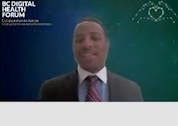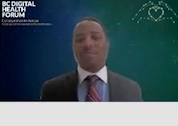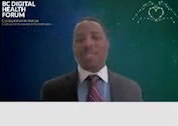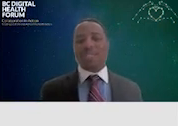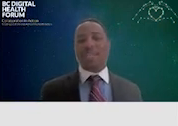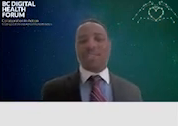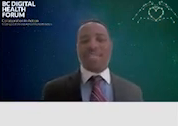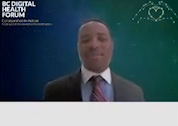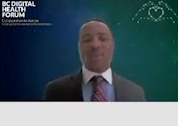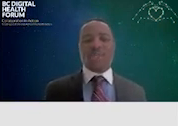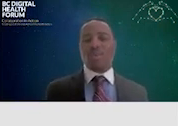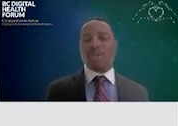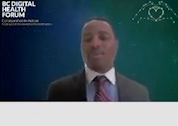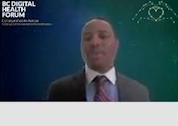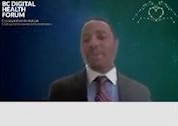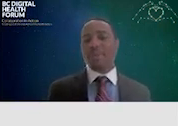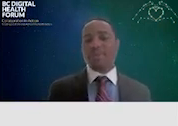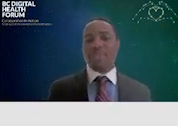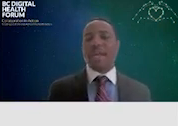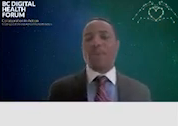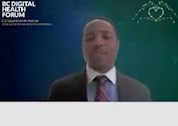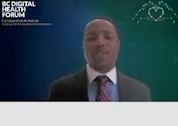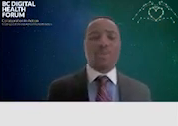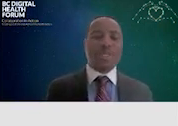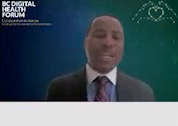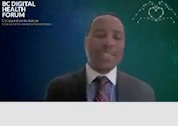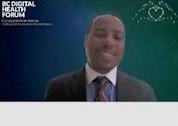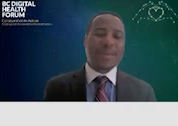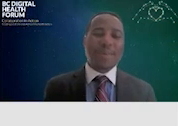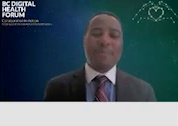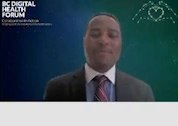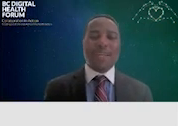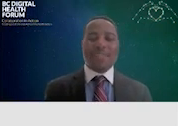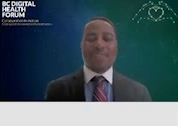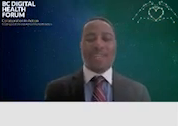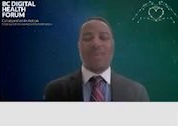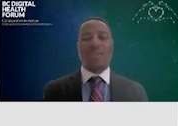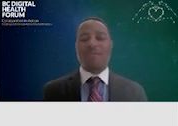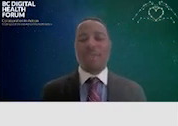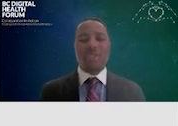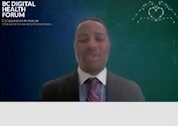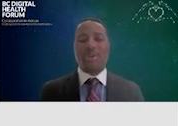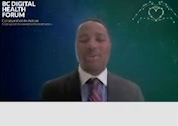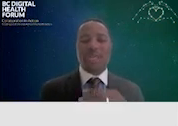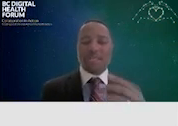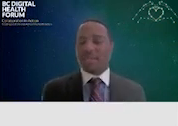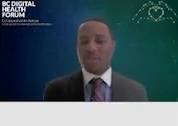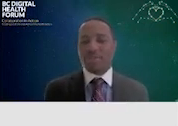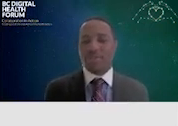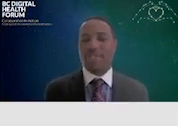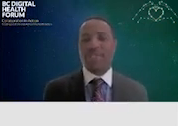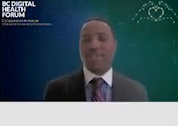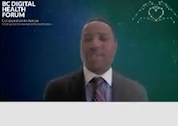the HealthLink BC team will support the people that are waiting to be attached by providing them with information on